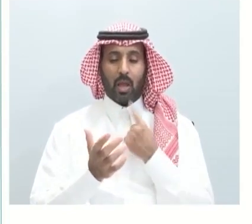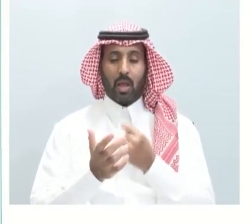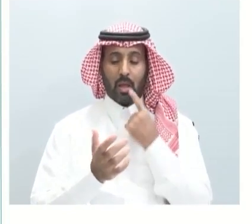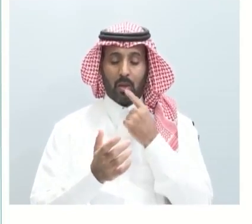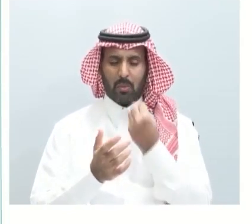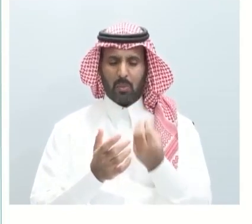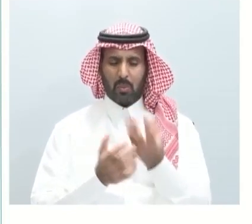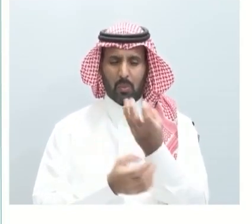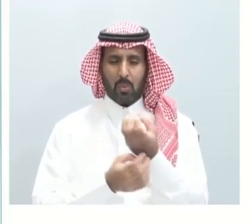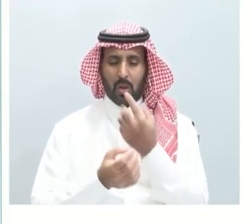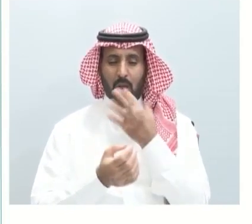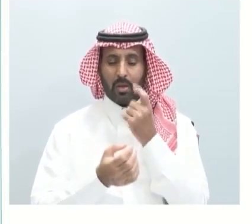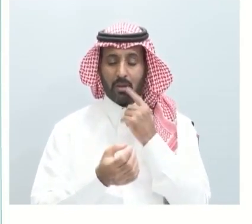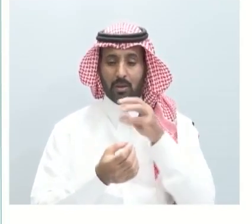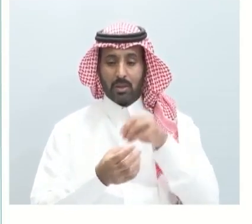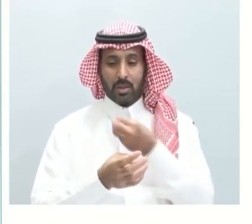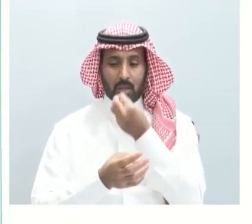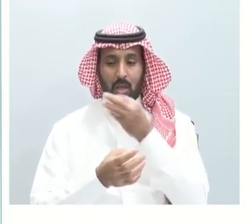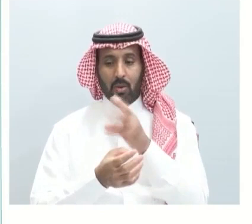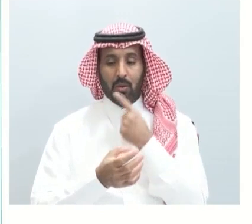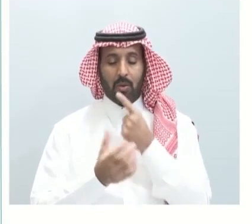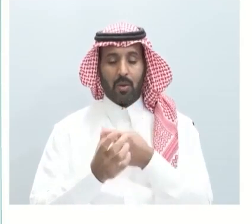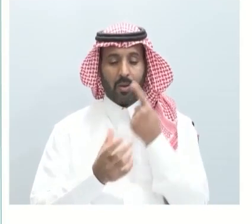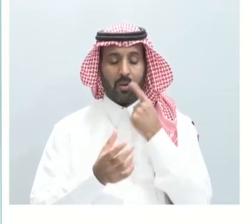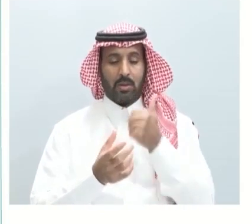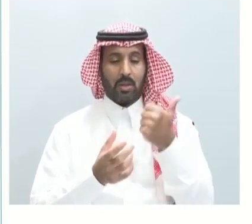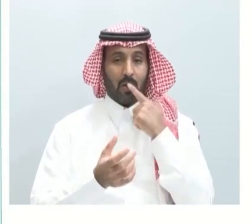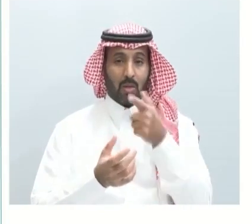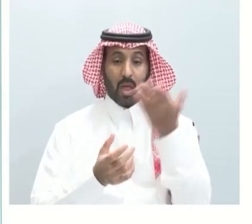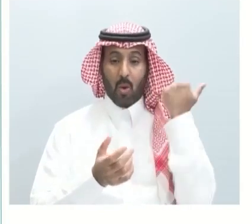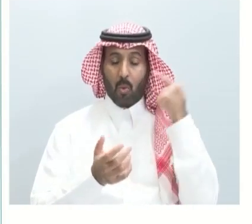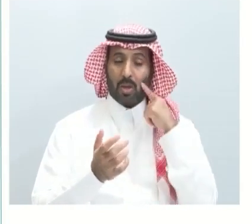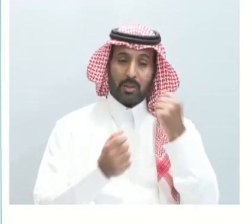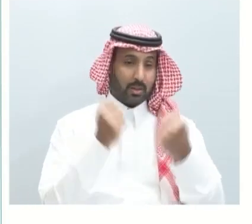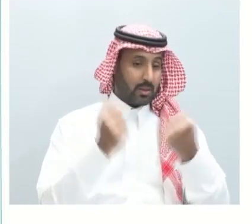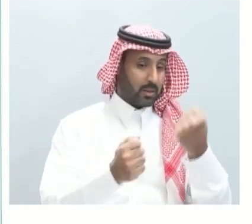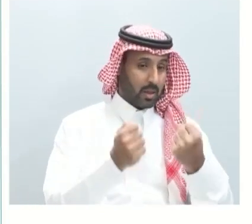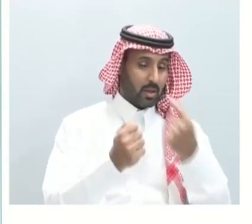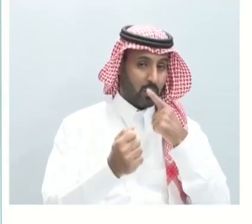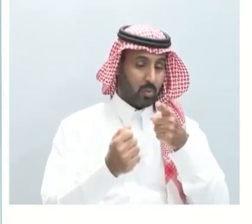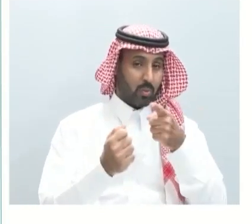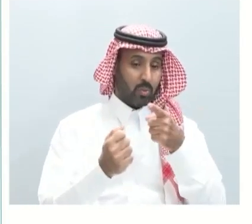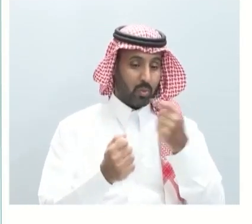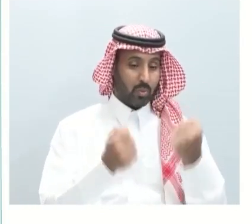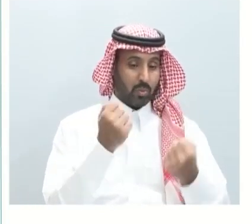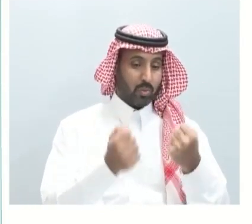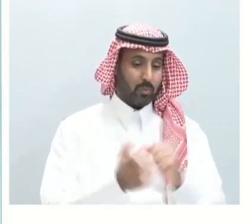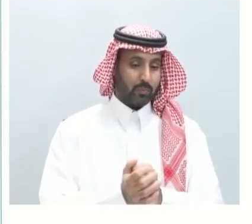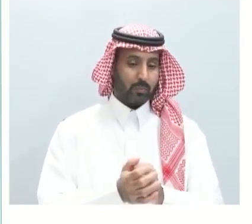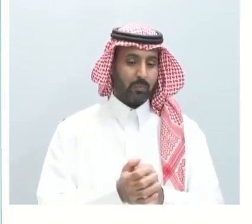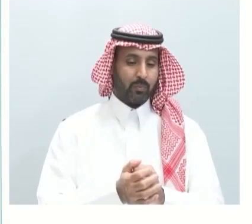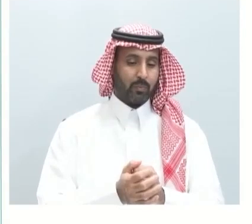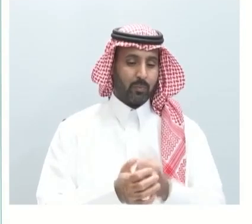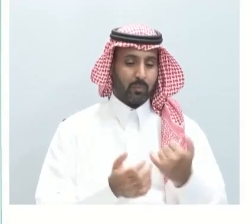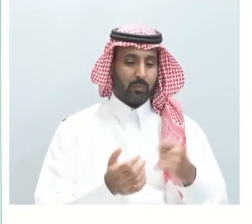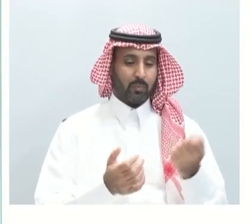like hot white rice. Number six, the last car you rode in. The last car you rode in. For example,